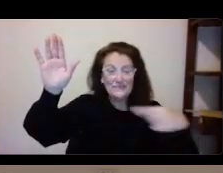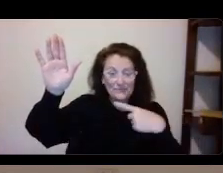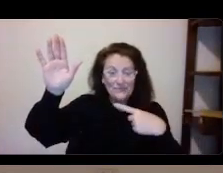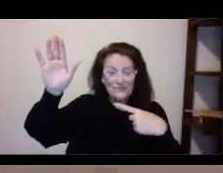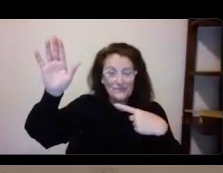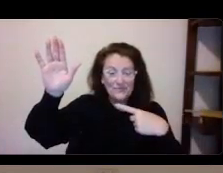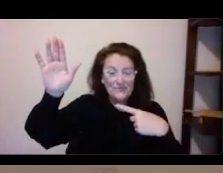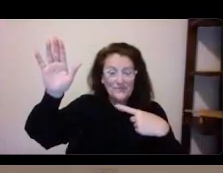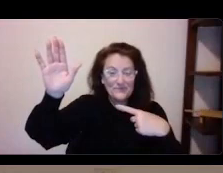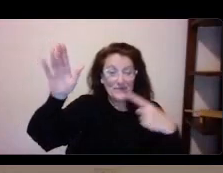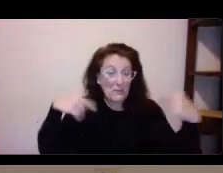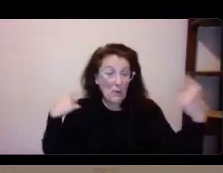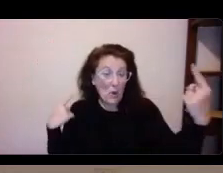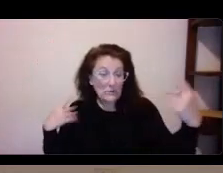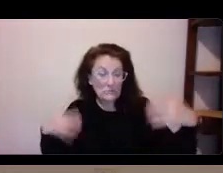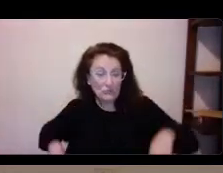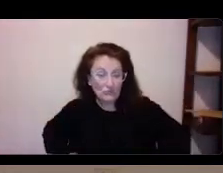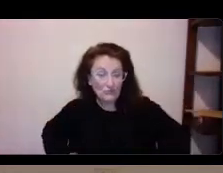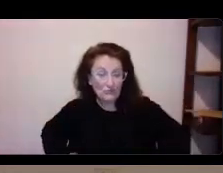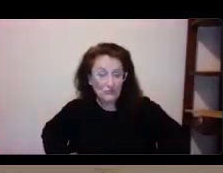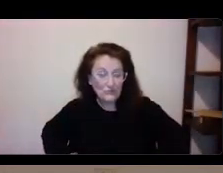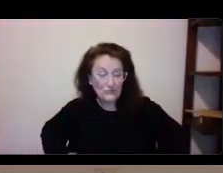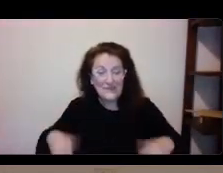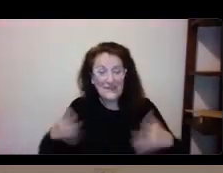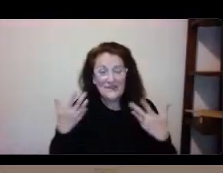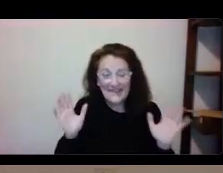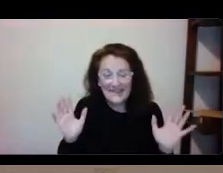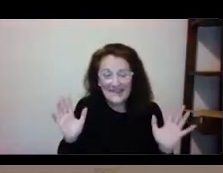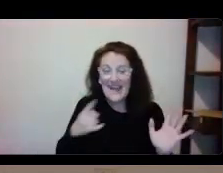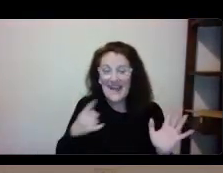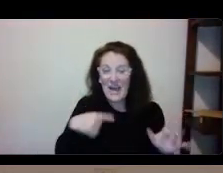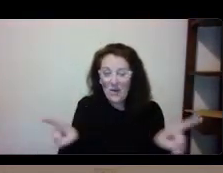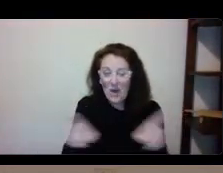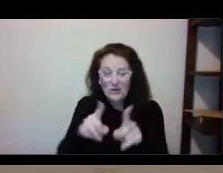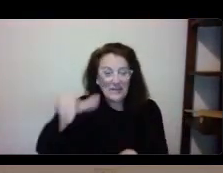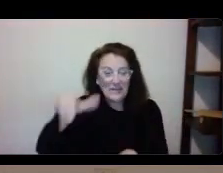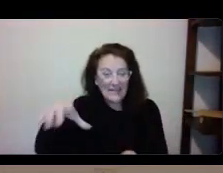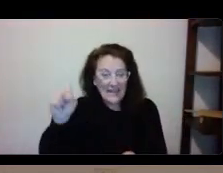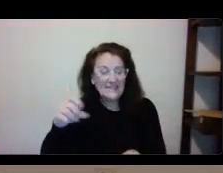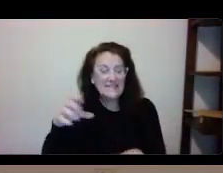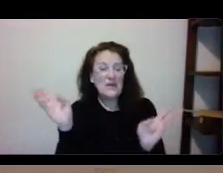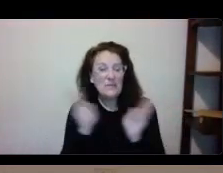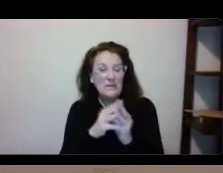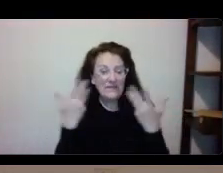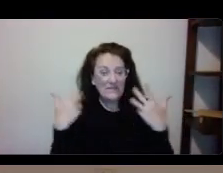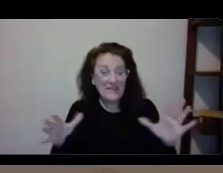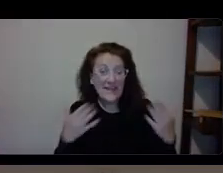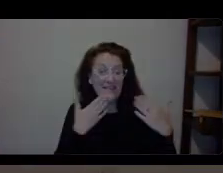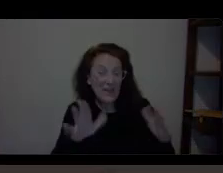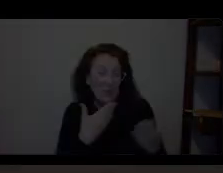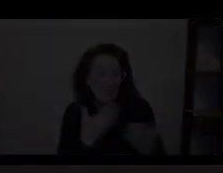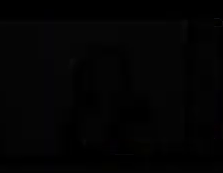you. All opposed? Hearing none. I am also a yes, that motion is passed. Meeting adjourned. Thank you all.